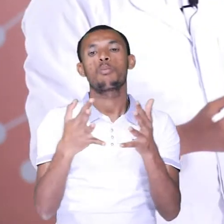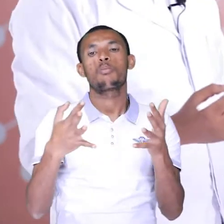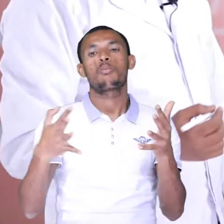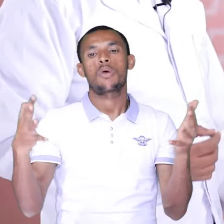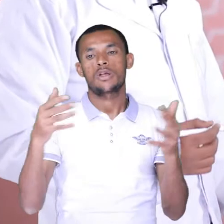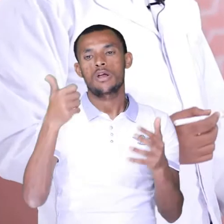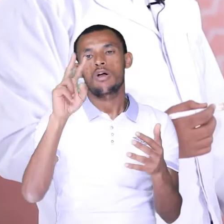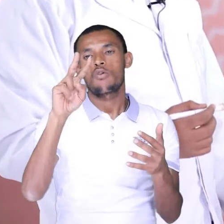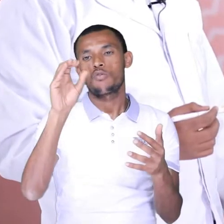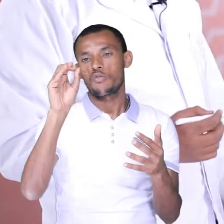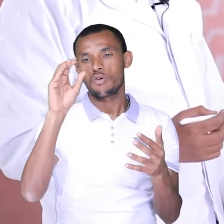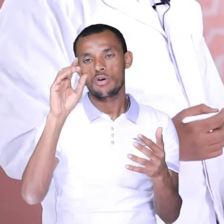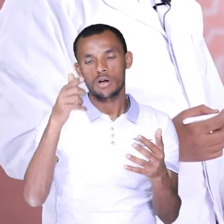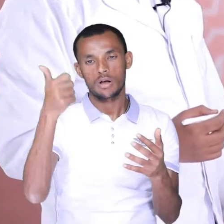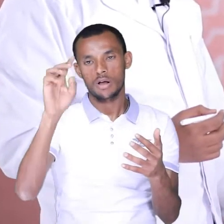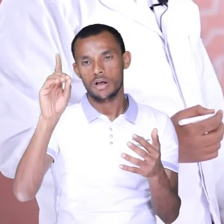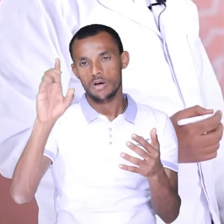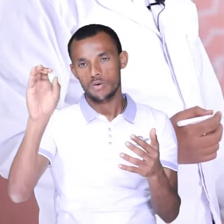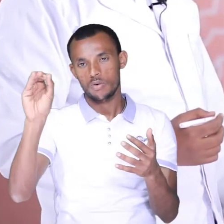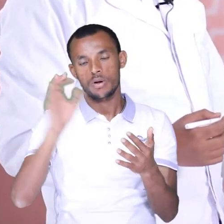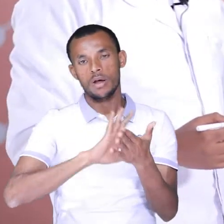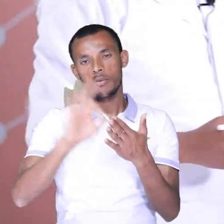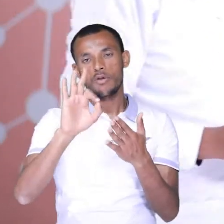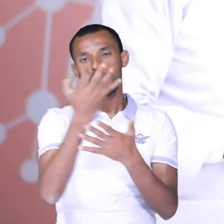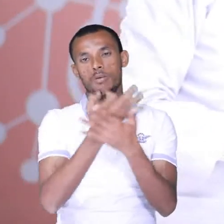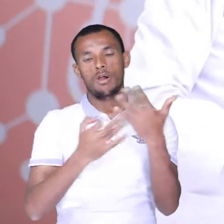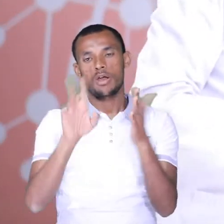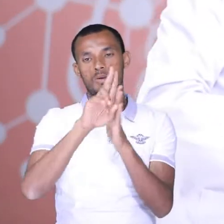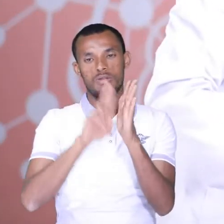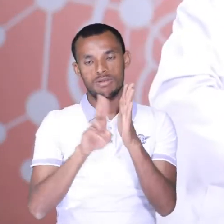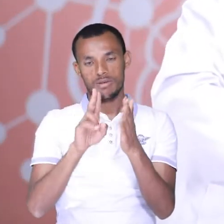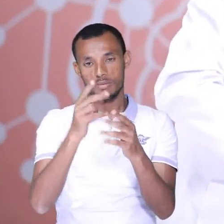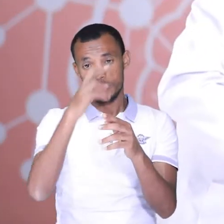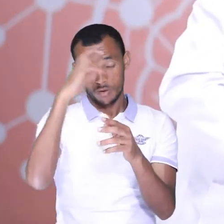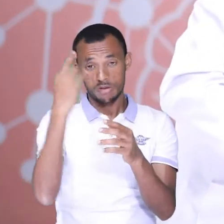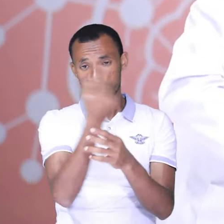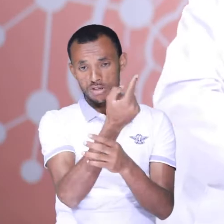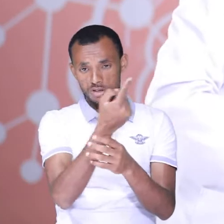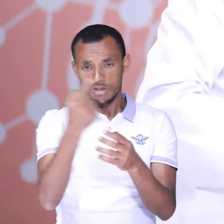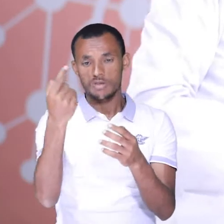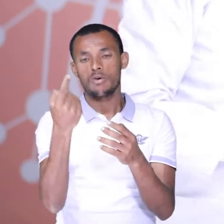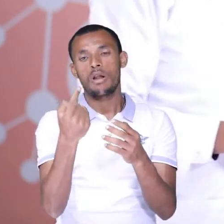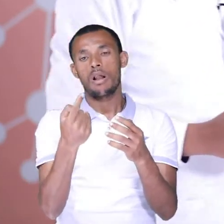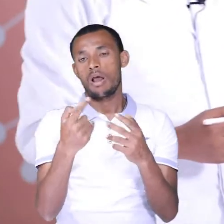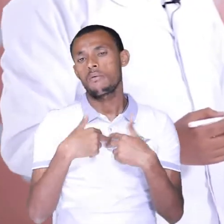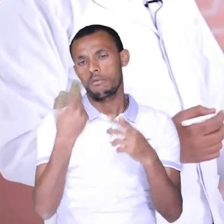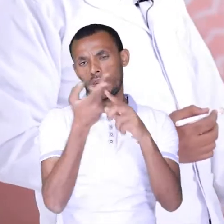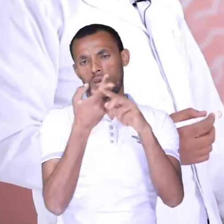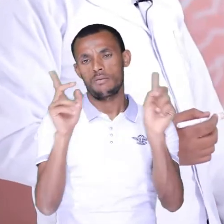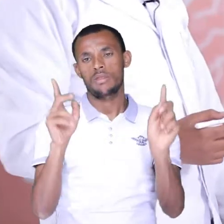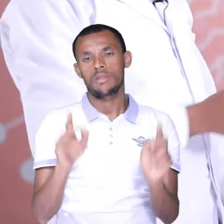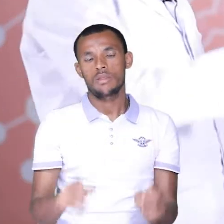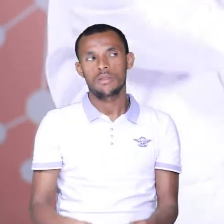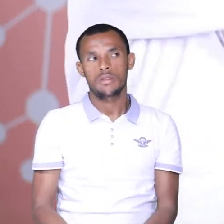number of formula units, because each individual items are different.